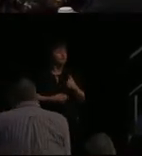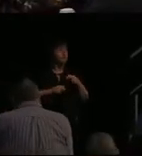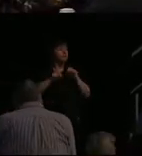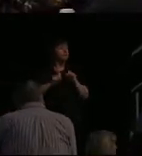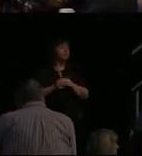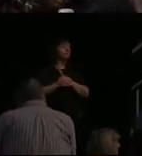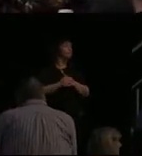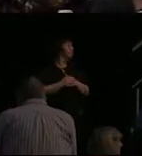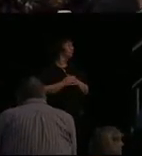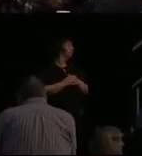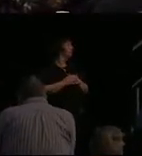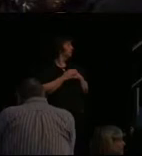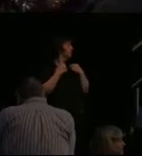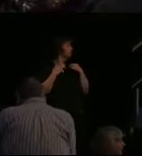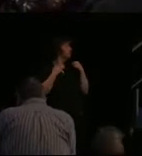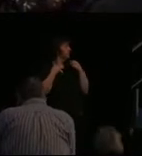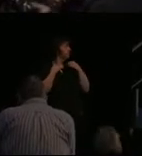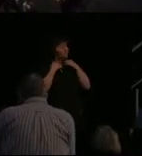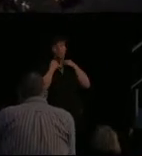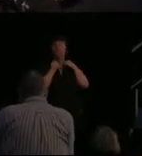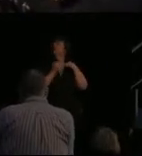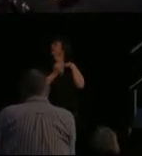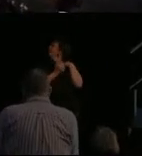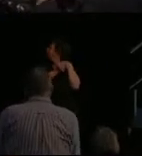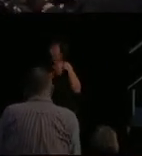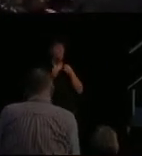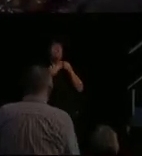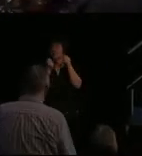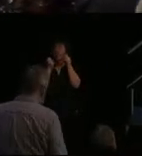connecting, chattering in the house of God.